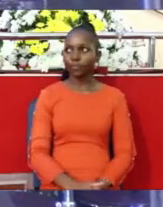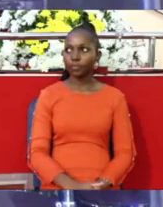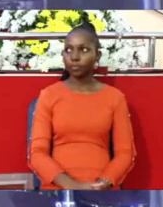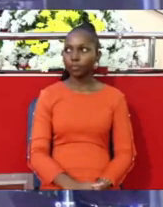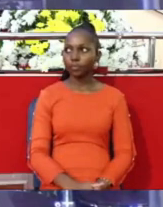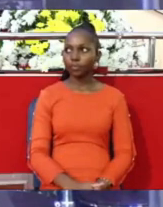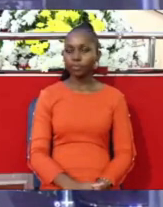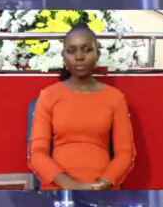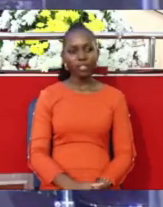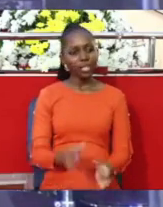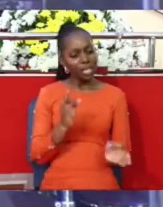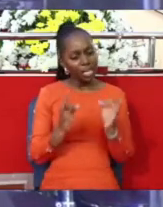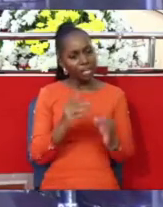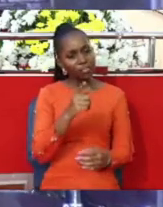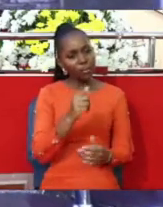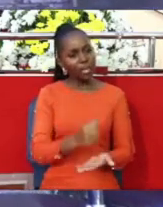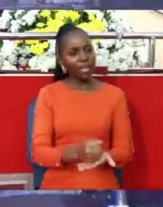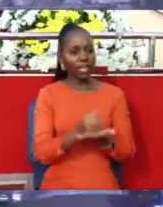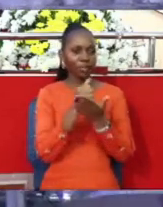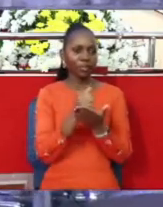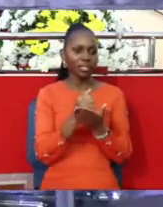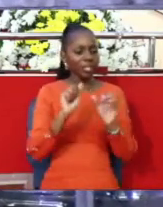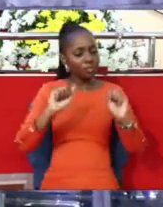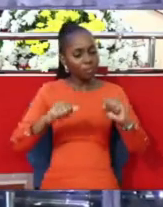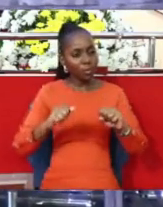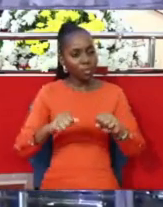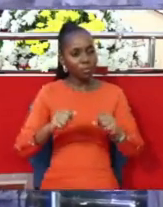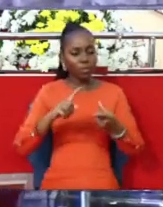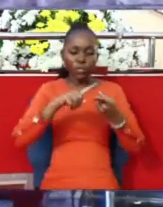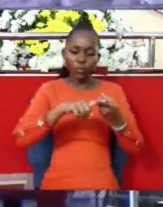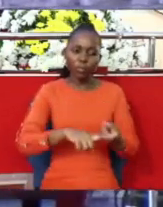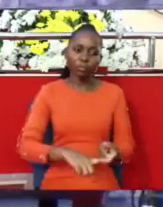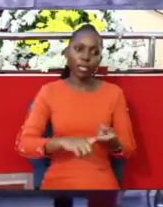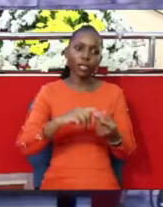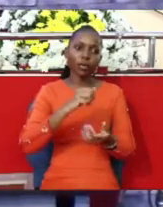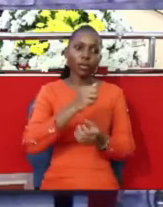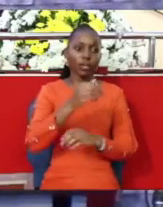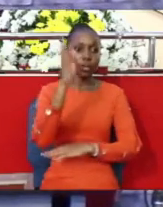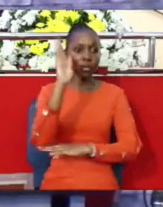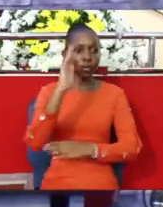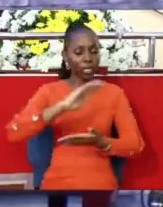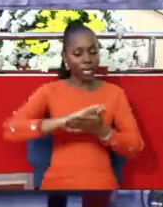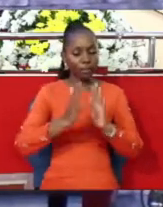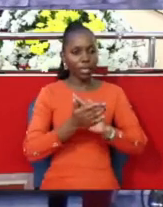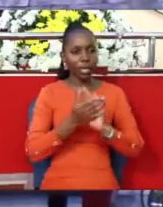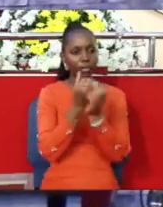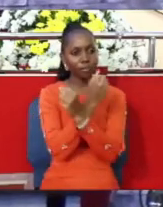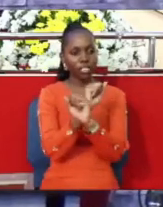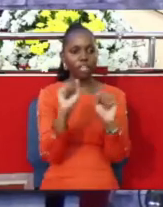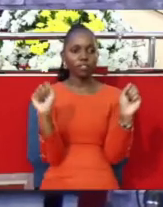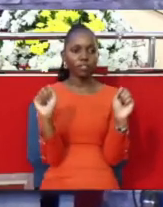you are, basi kama you can run to him. Unaweza mkimbilia. And you will be saved. Na utaweza kuokolewa. It doesn't matter what your problem